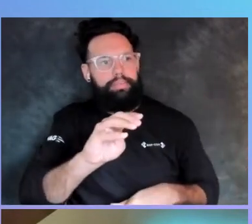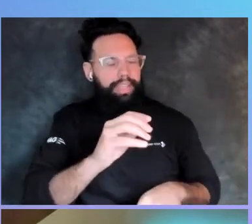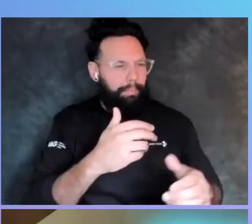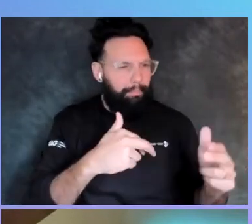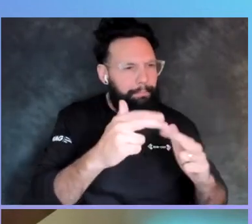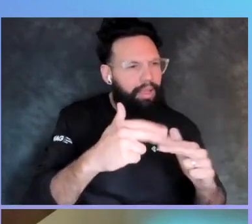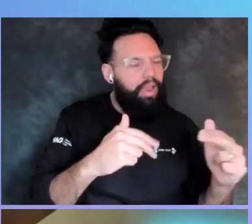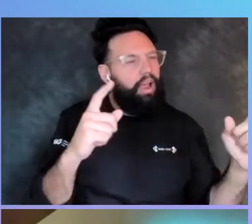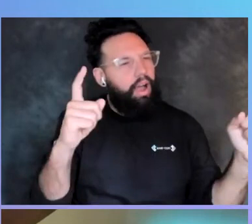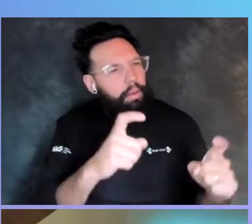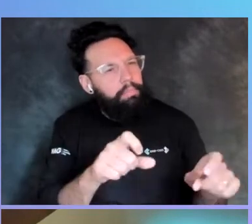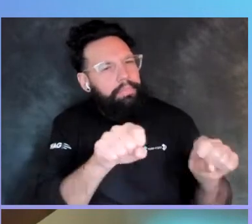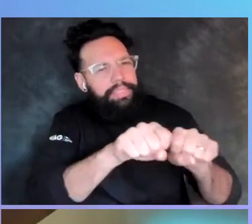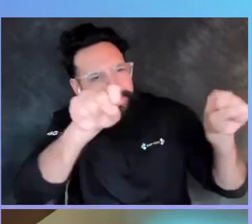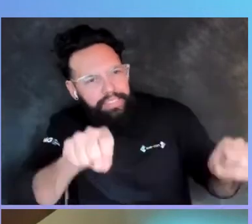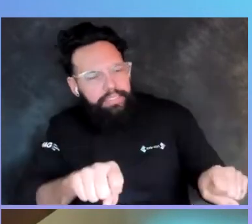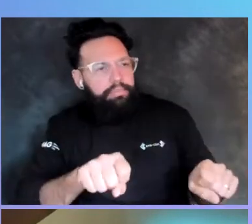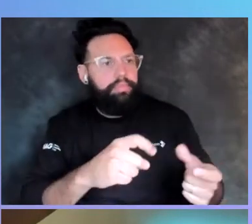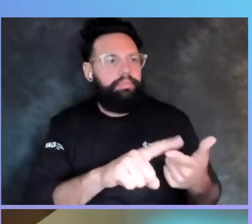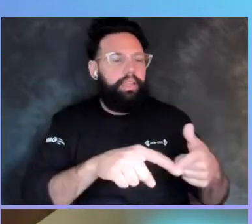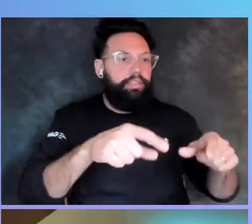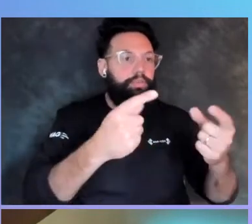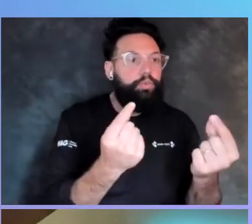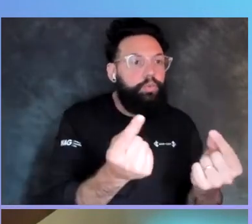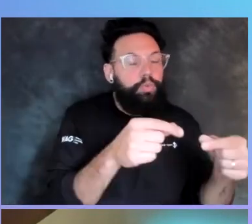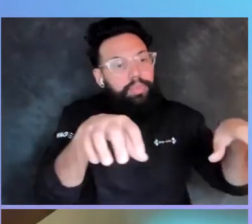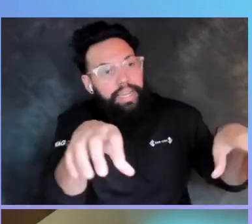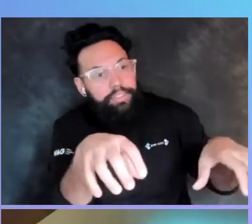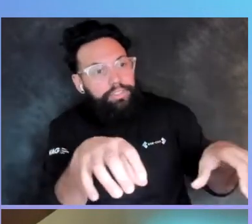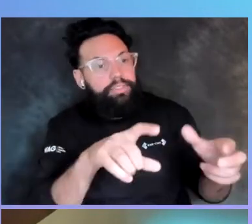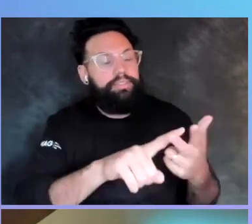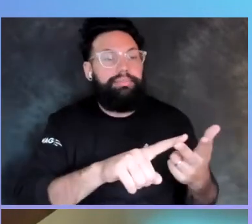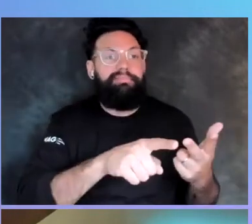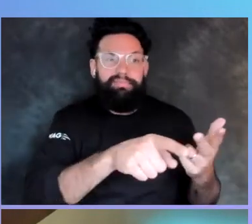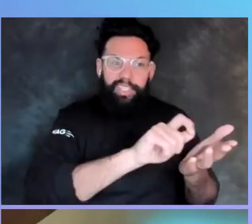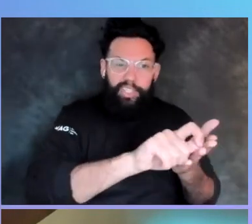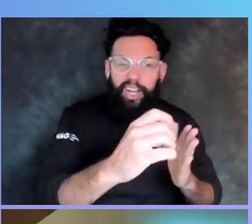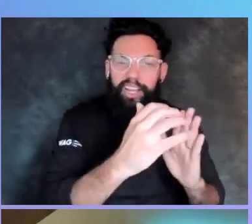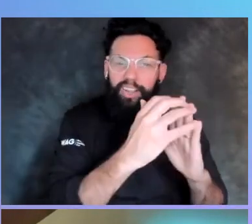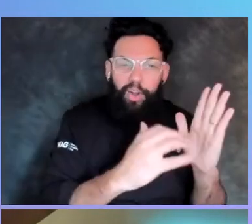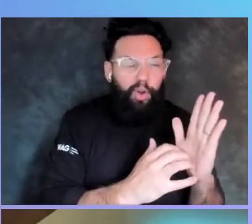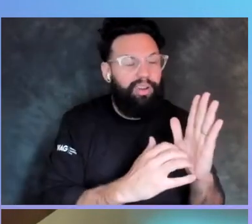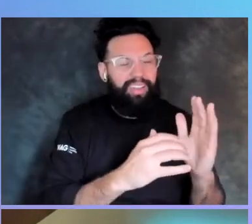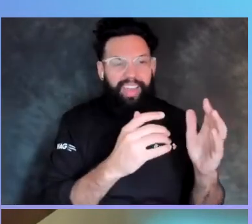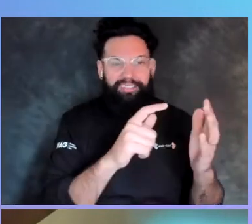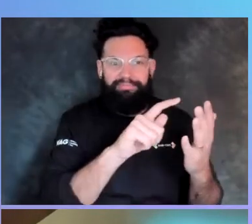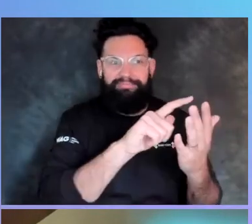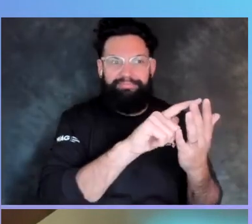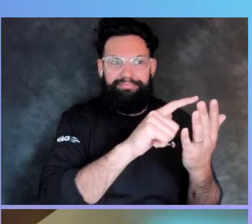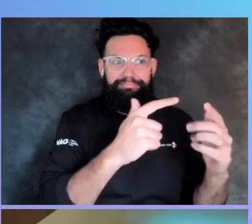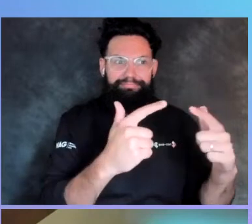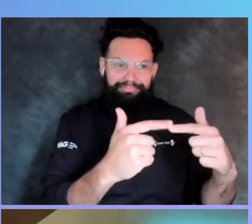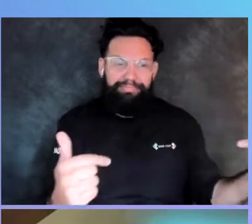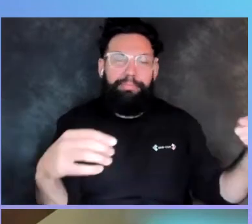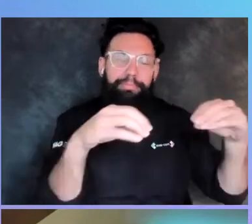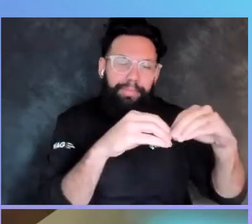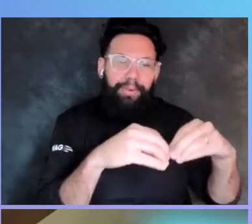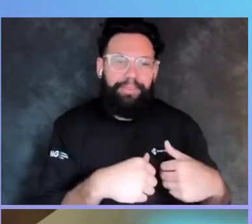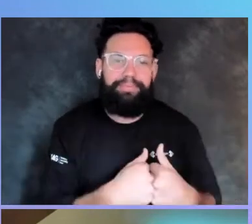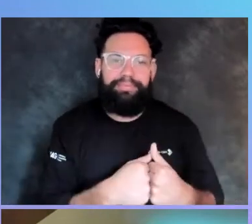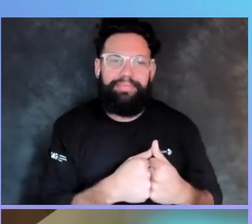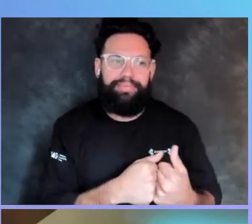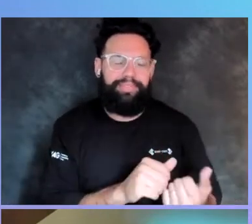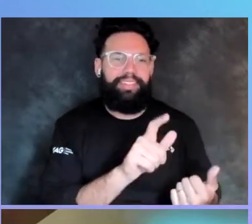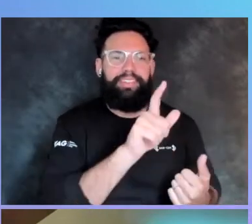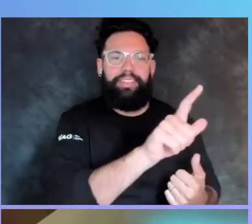execute functions and actions, write coherent code, and so much more. The ability of a large language model to understand and